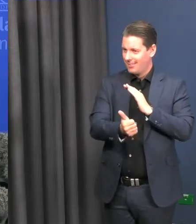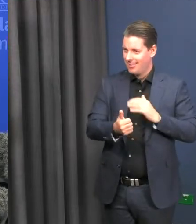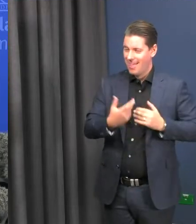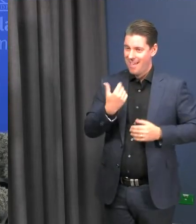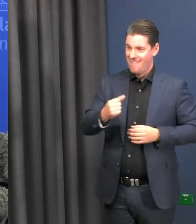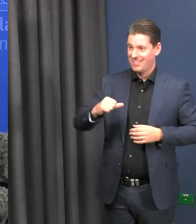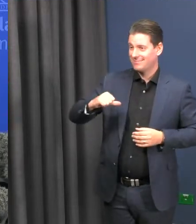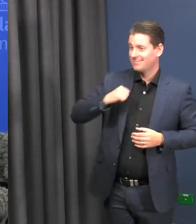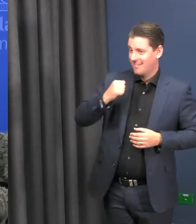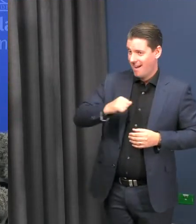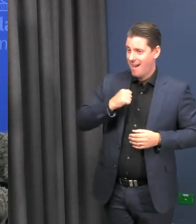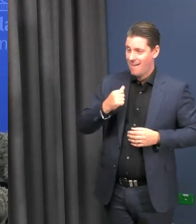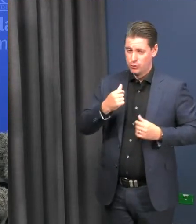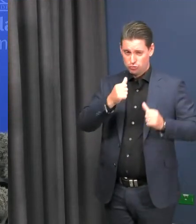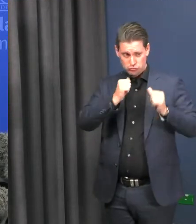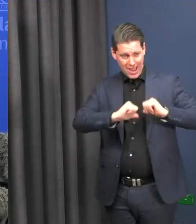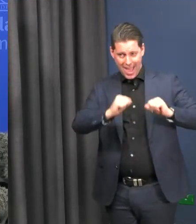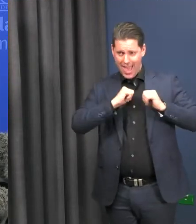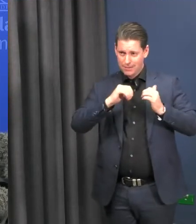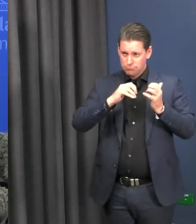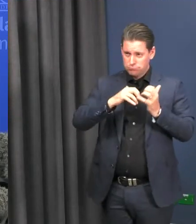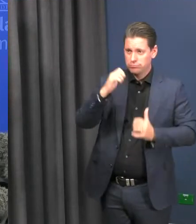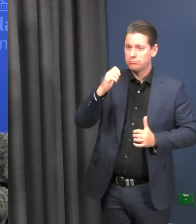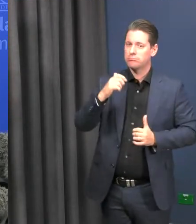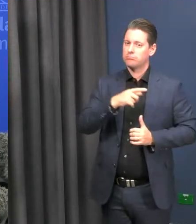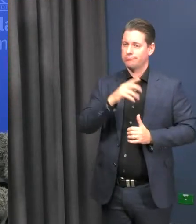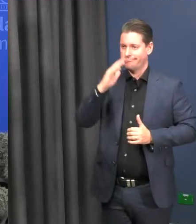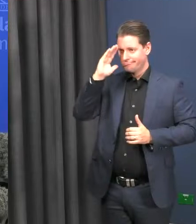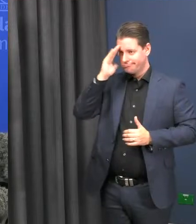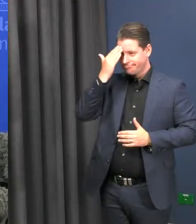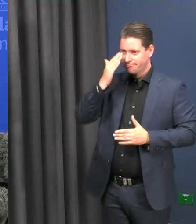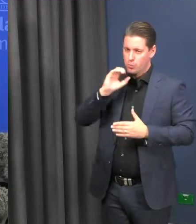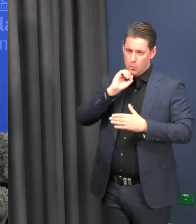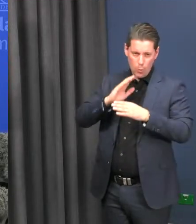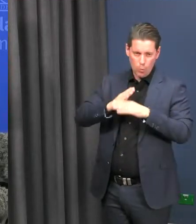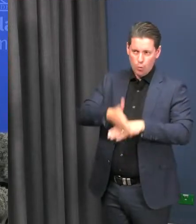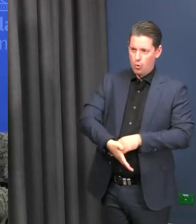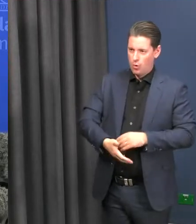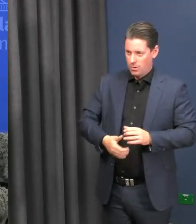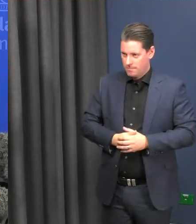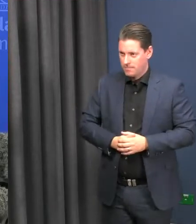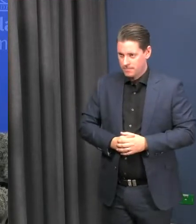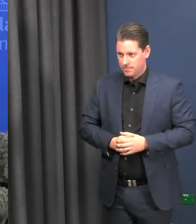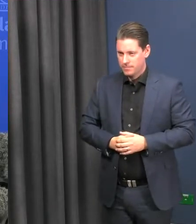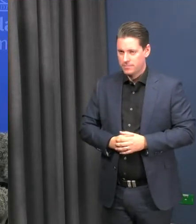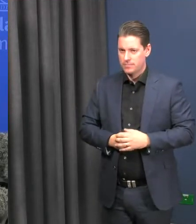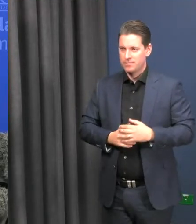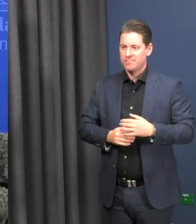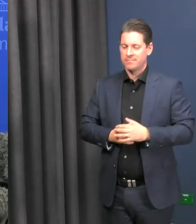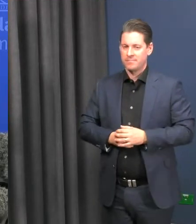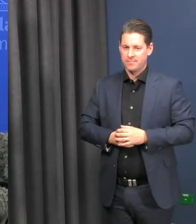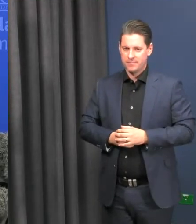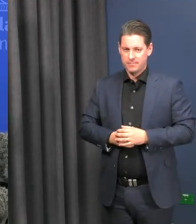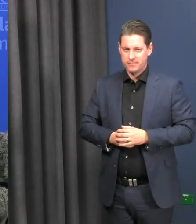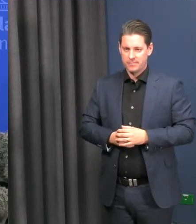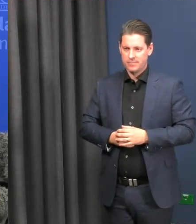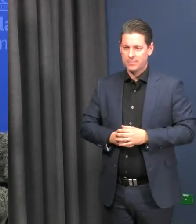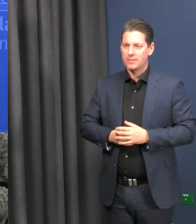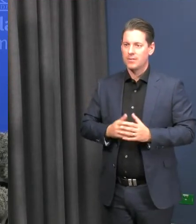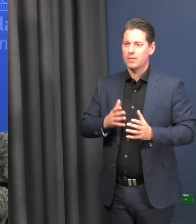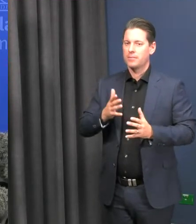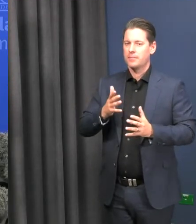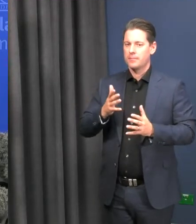are disciplined and hardworking. They have, in addition to that, particular skills, so that